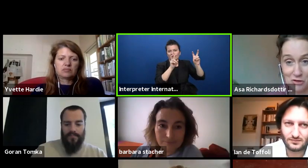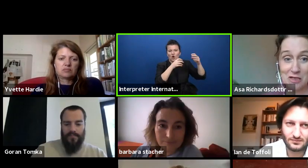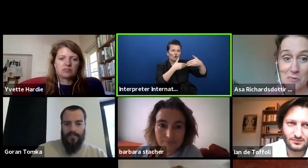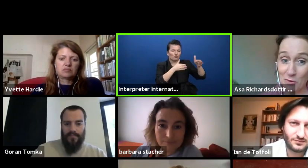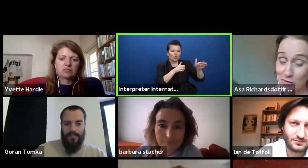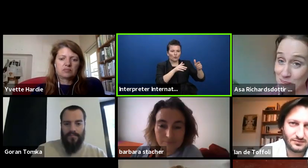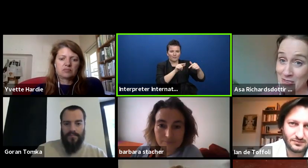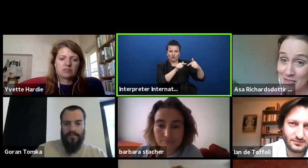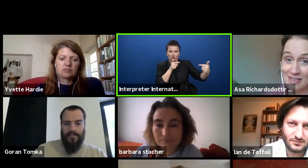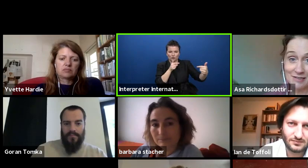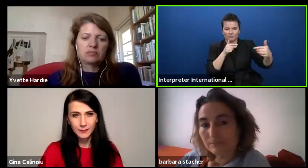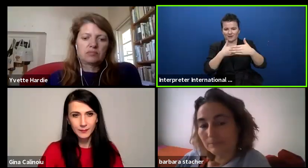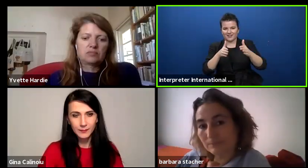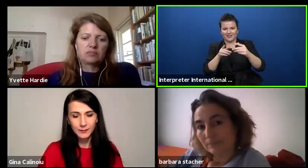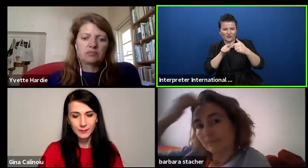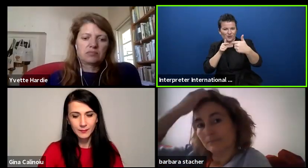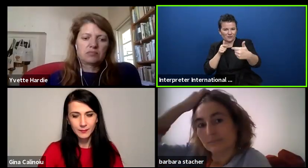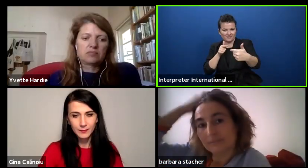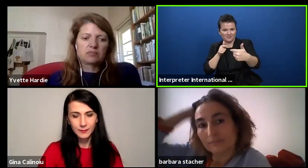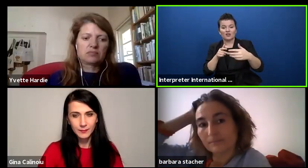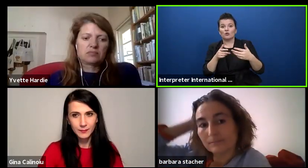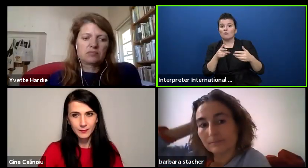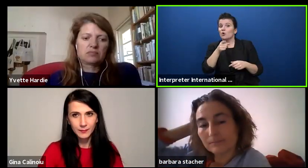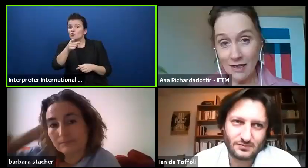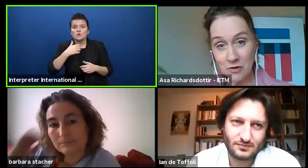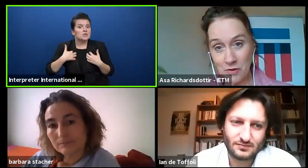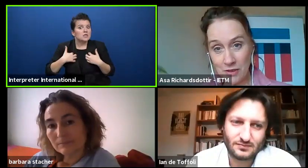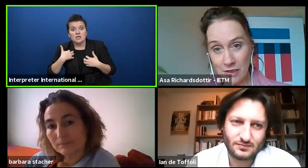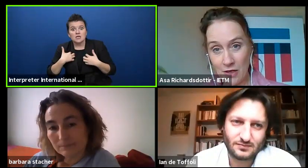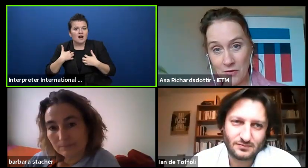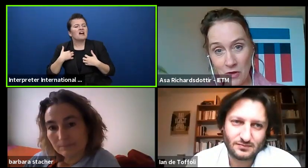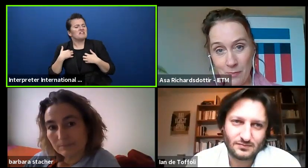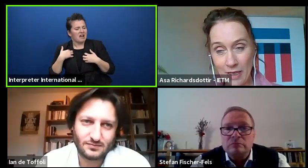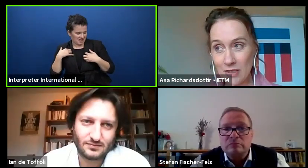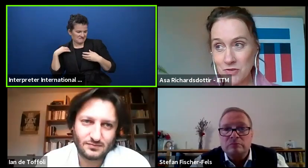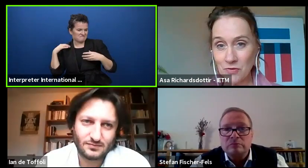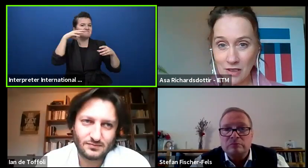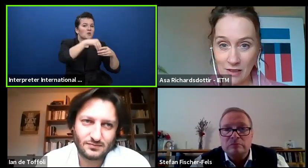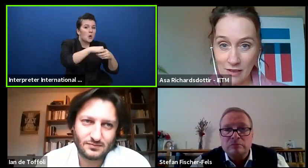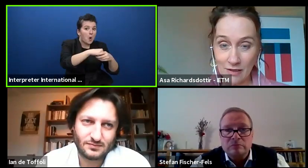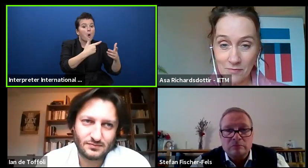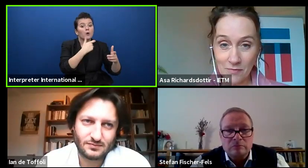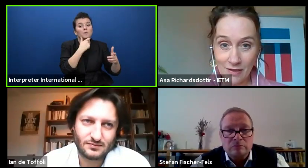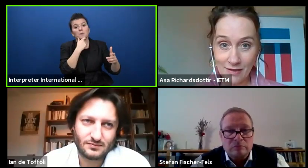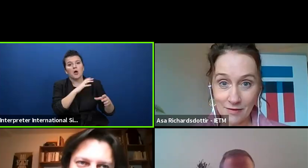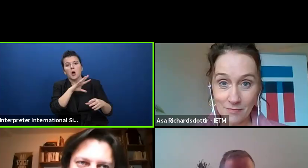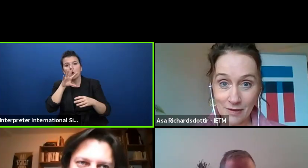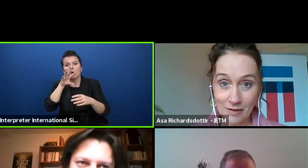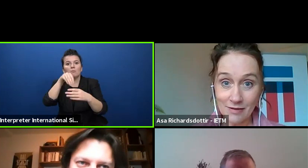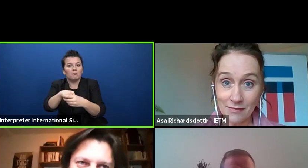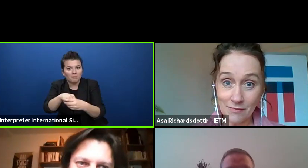like talking more and feel like contributing. And you can now go back to the